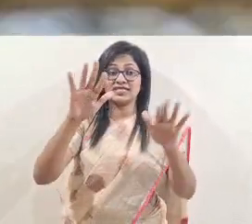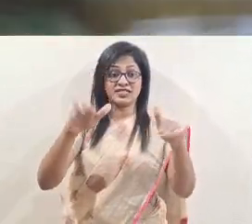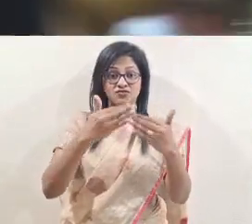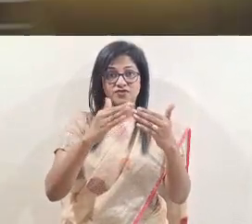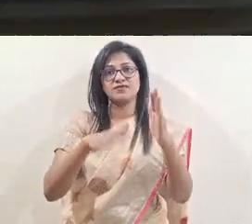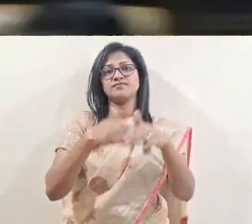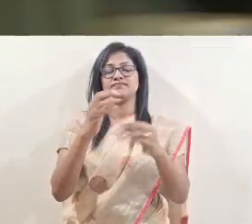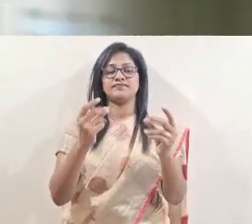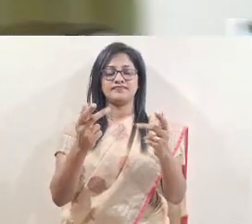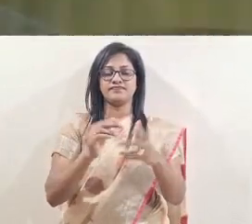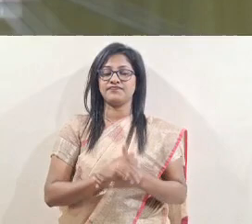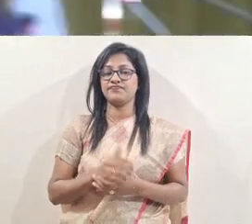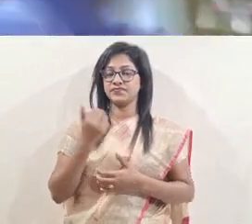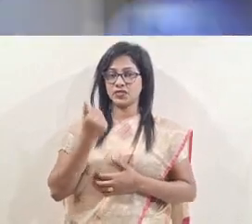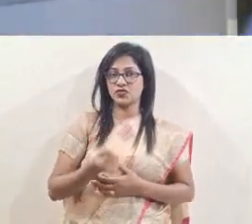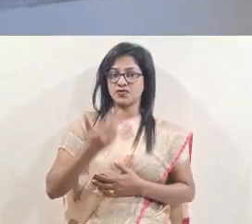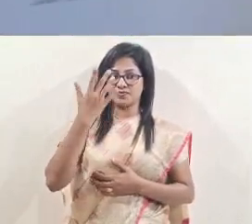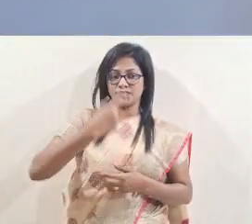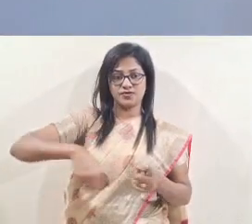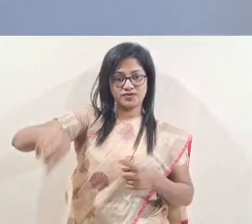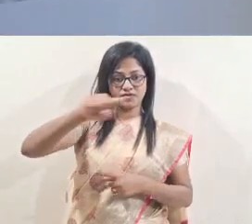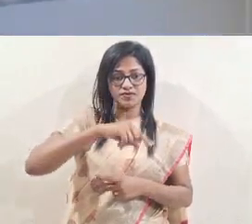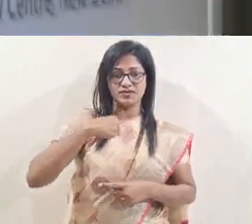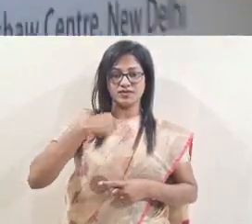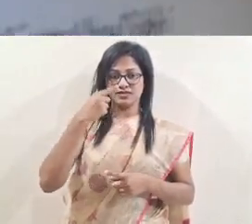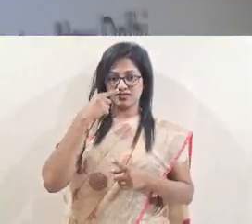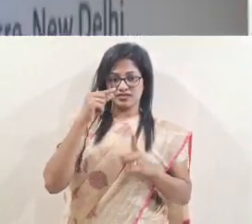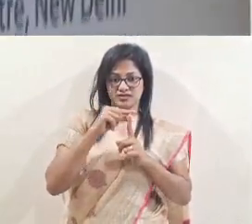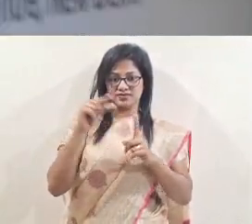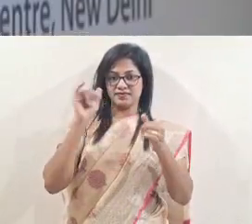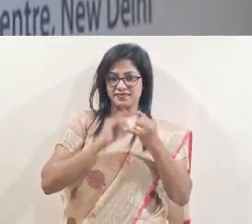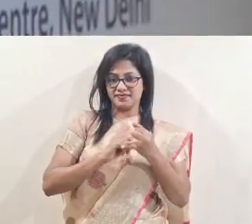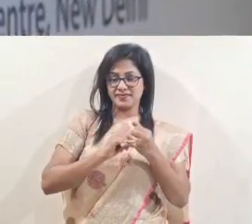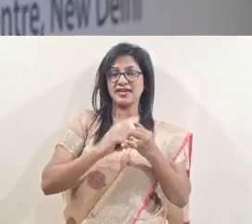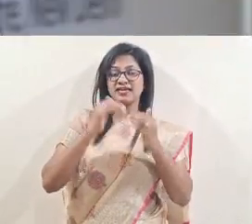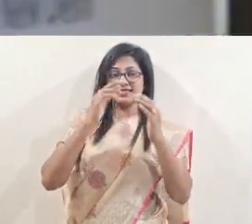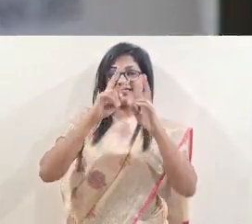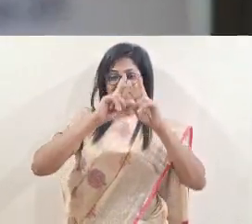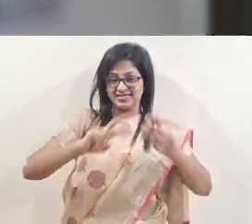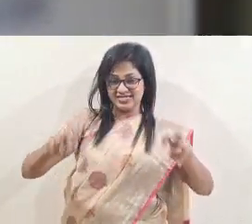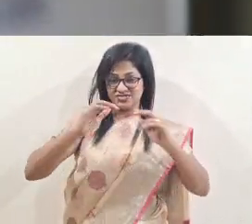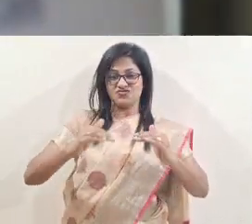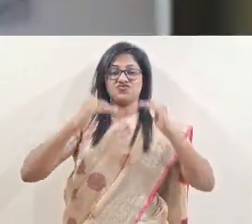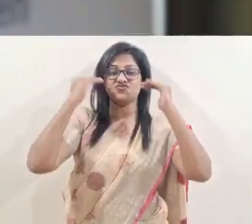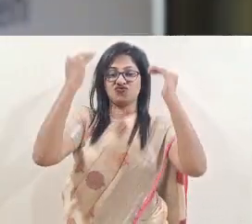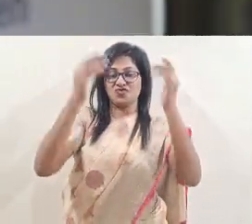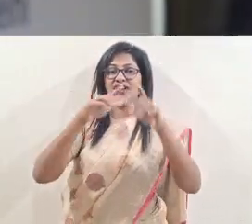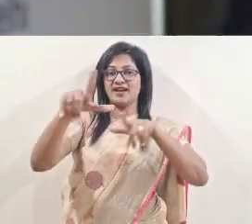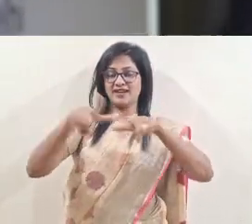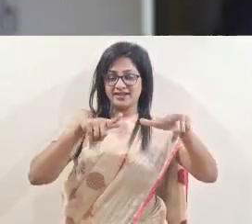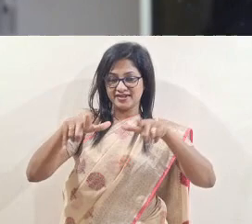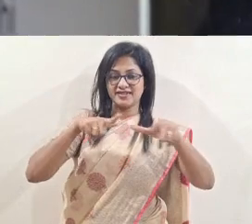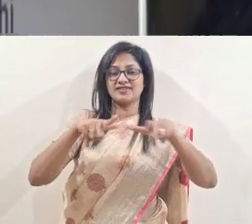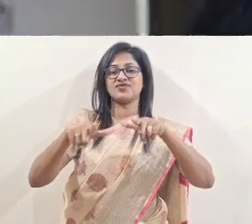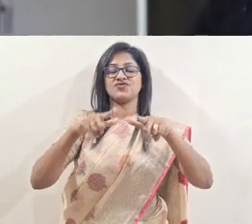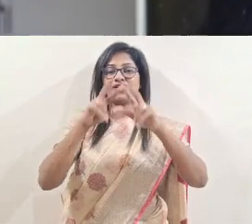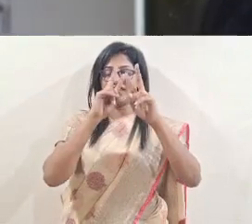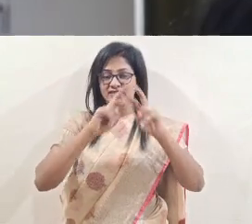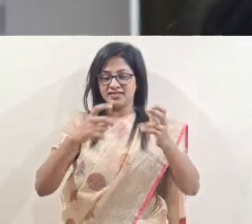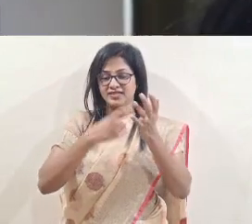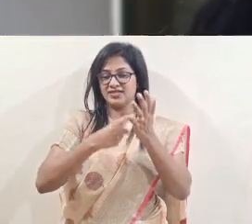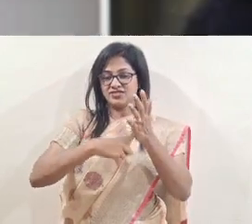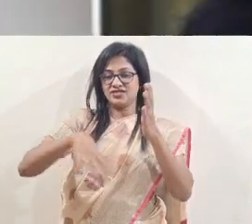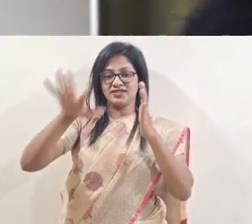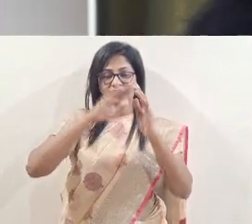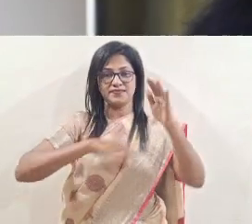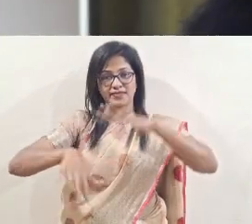good morning, everyone. I'm Preeti Saini. I'm a research scholar from the Architecture and Regional Planning Department, IIT Kharagpur. The paper that I'm